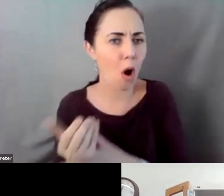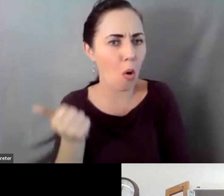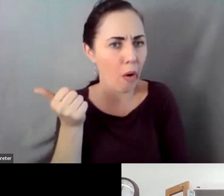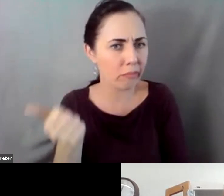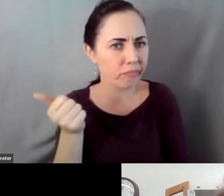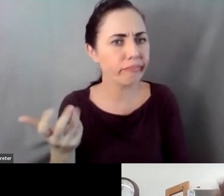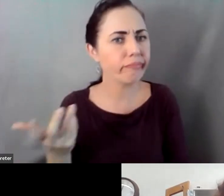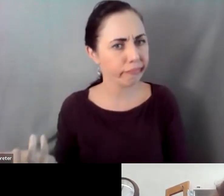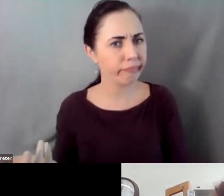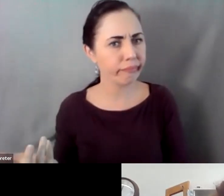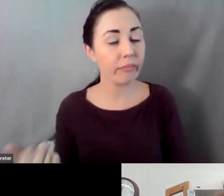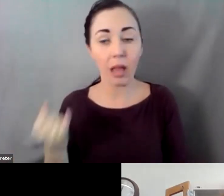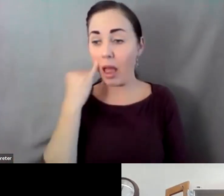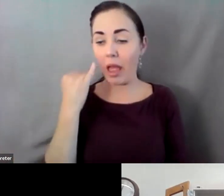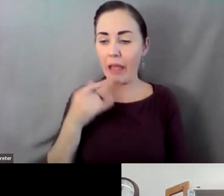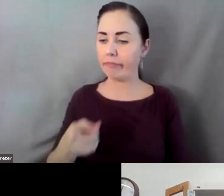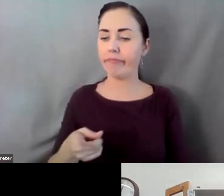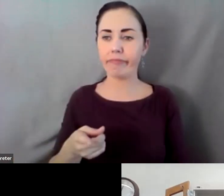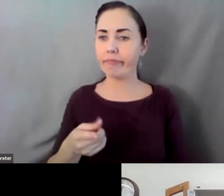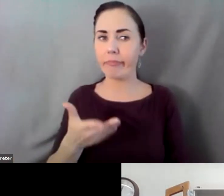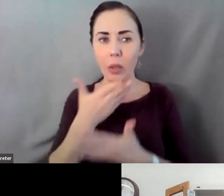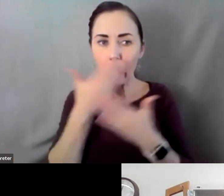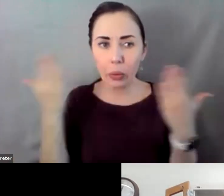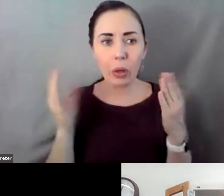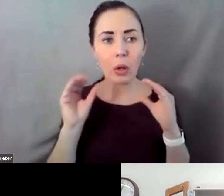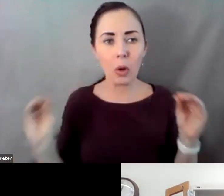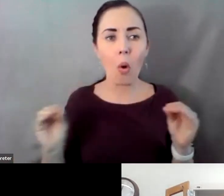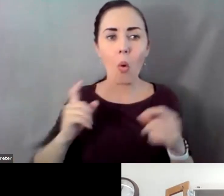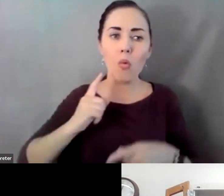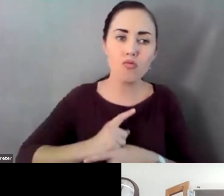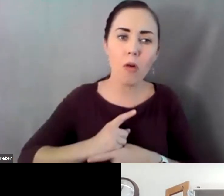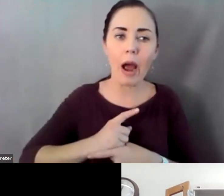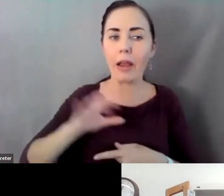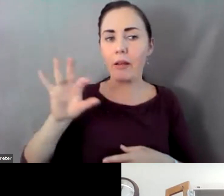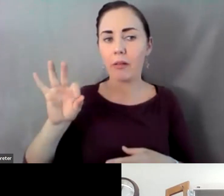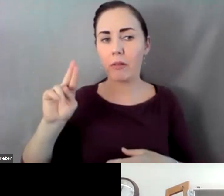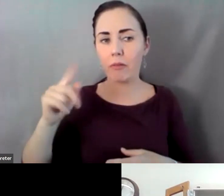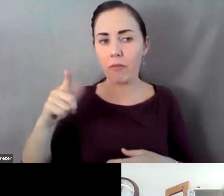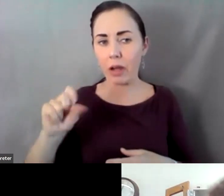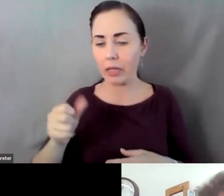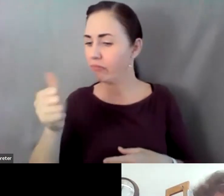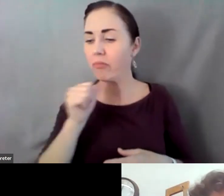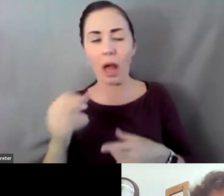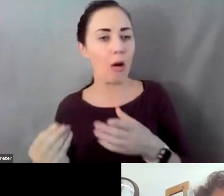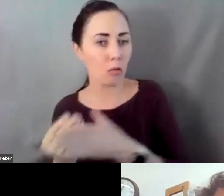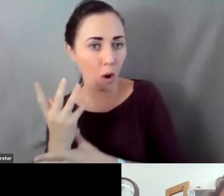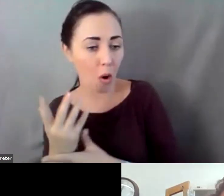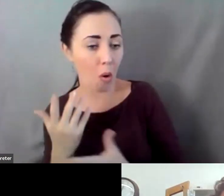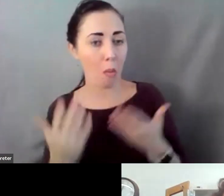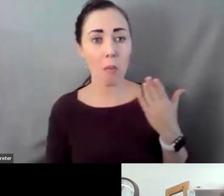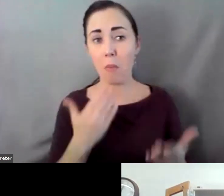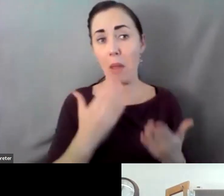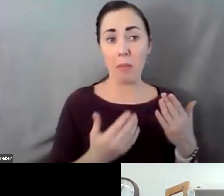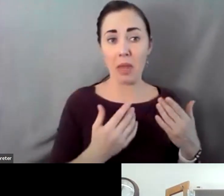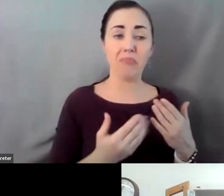there. So if you don't have the right fungus, you don't get the orchid. And other plants maybe don't need just one fungus. Maybe they can